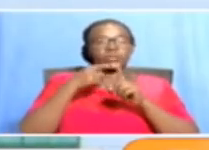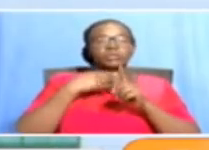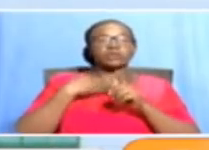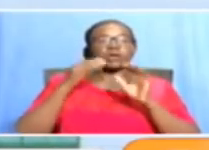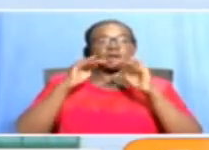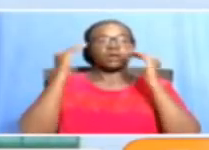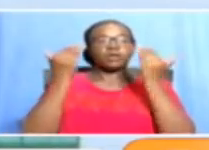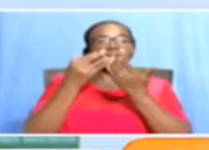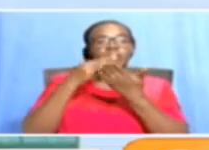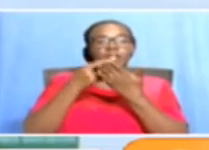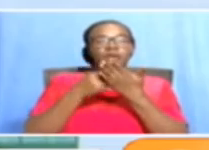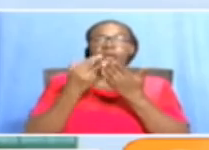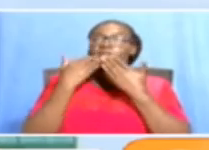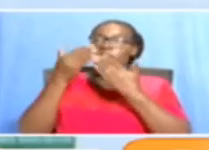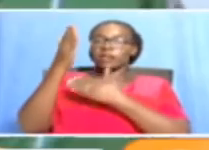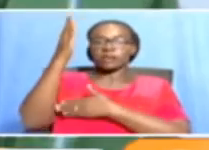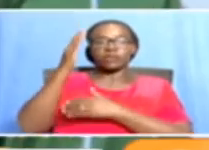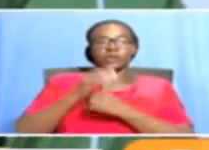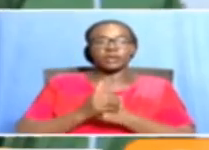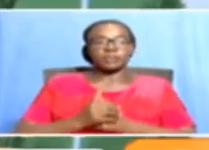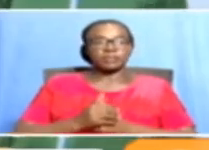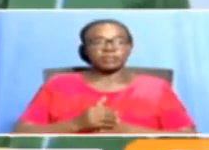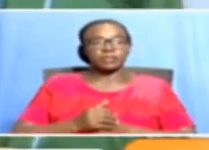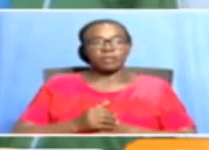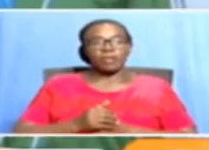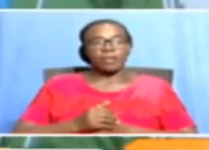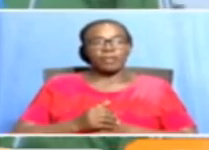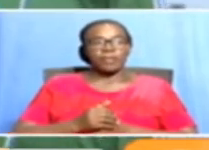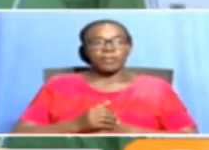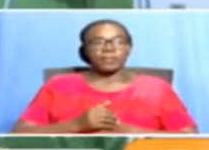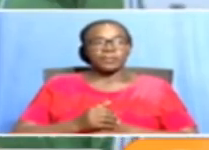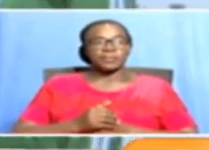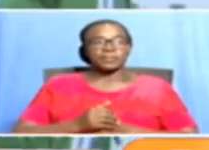na nashukuru Mungu.